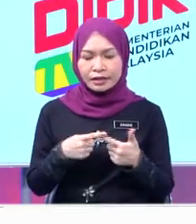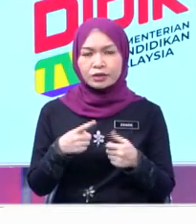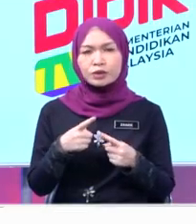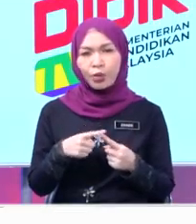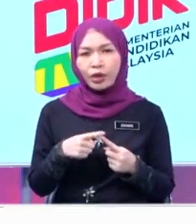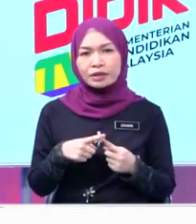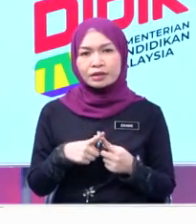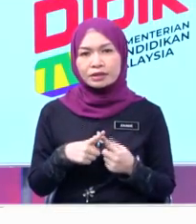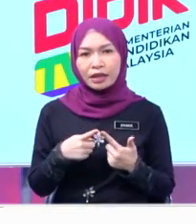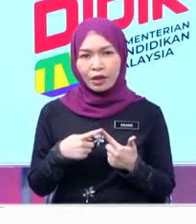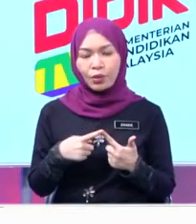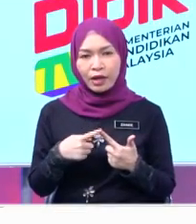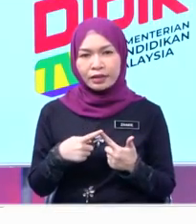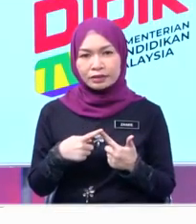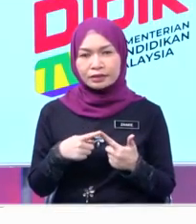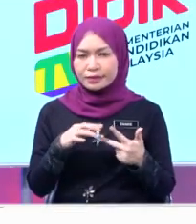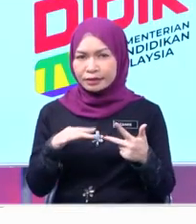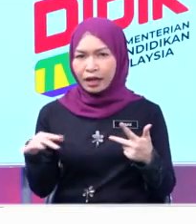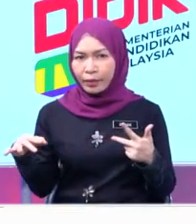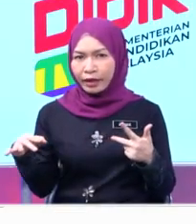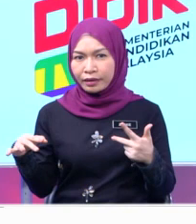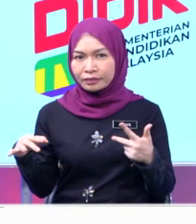Okay, the second point is